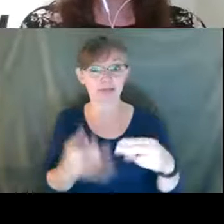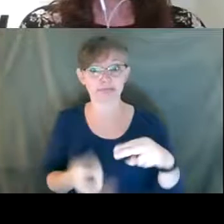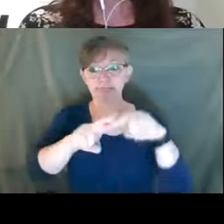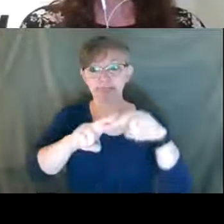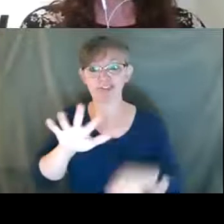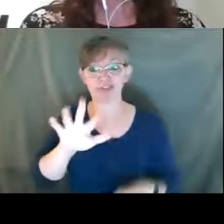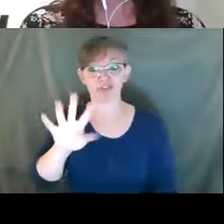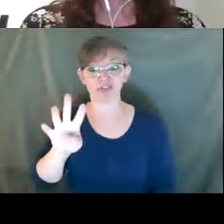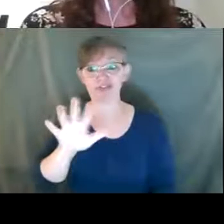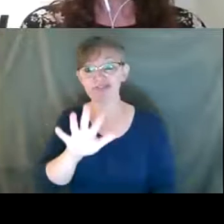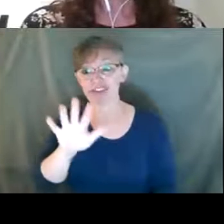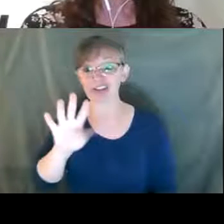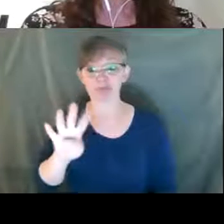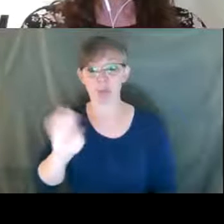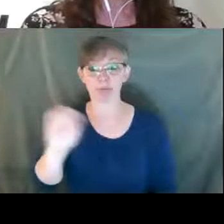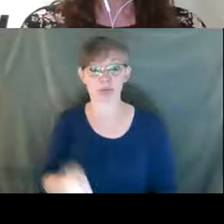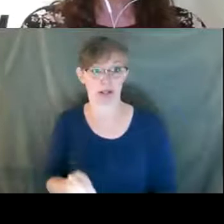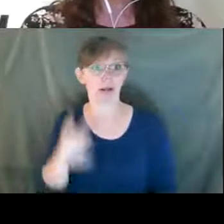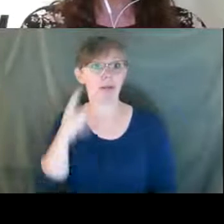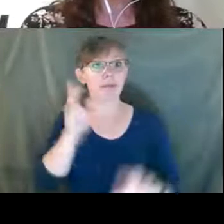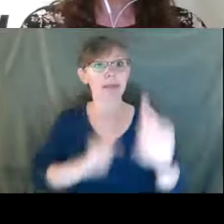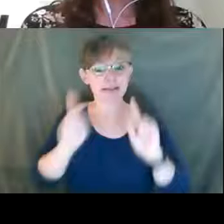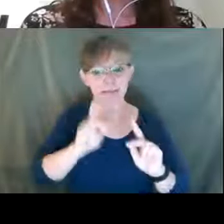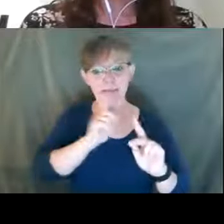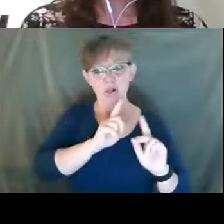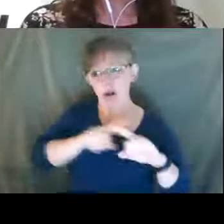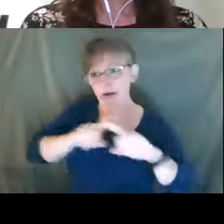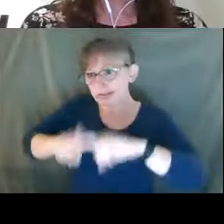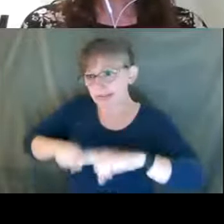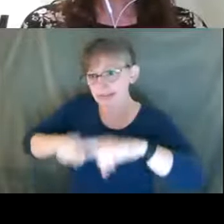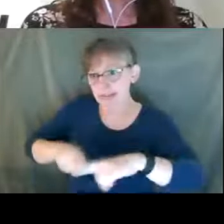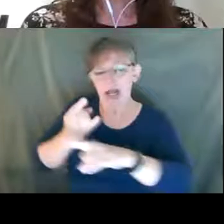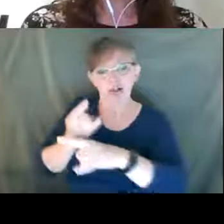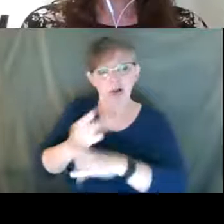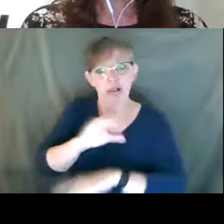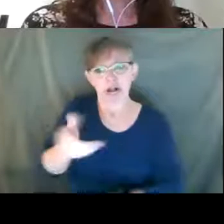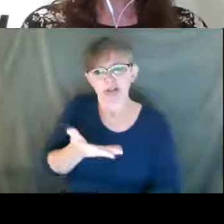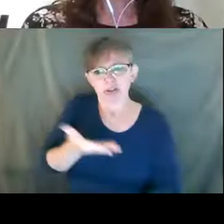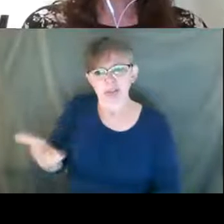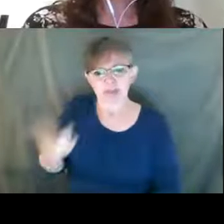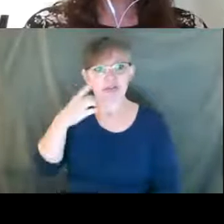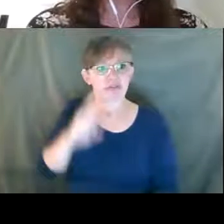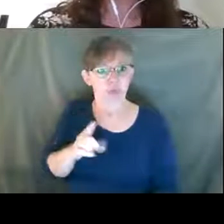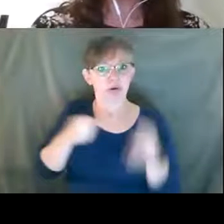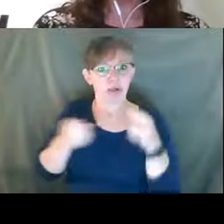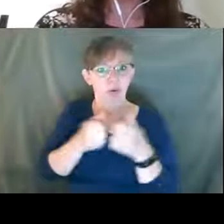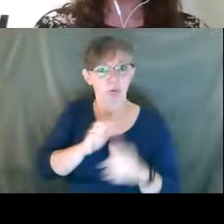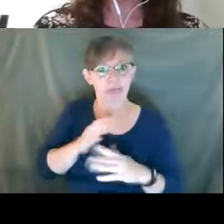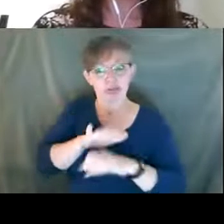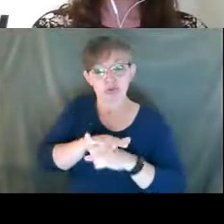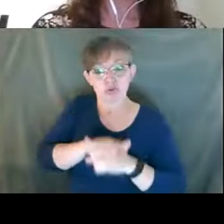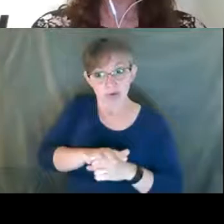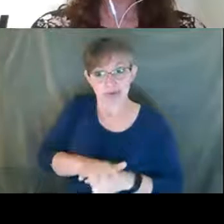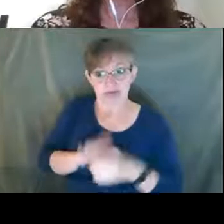because people are turning to alcohol and other substances to deal with the stressors and emotions associated with the